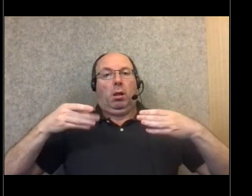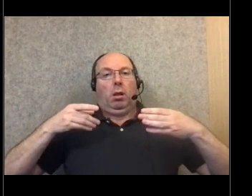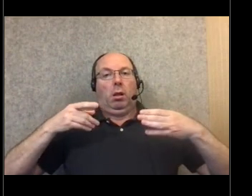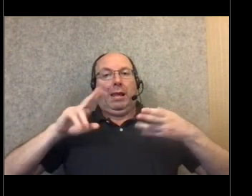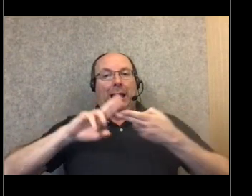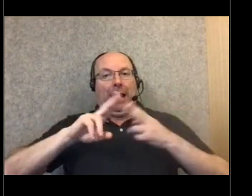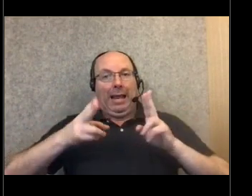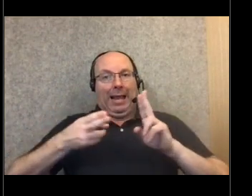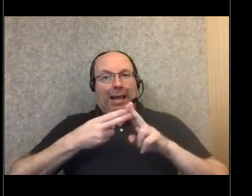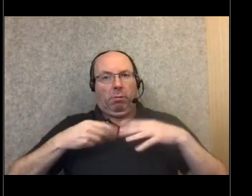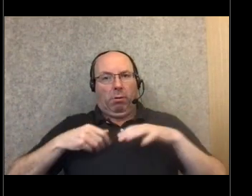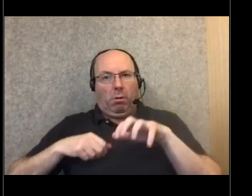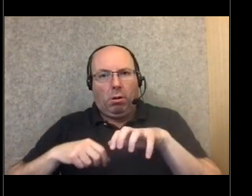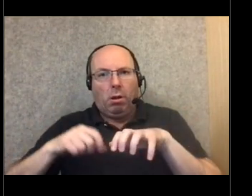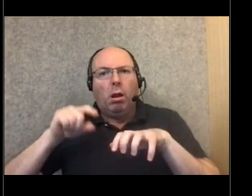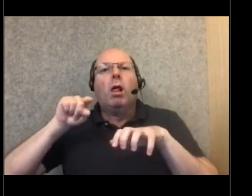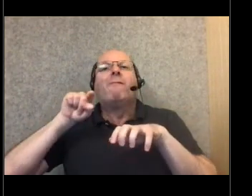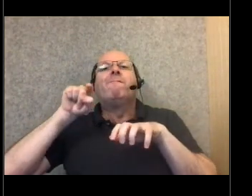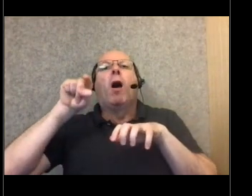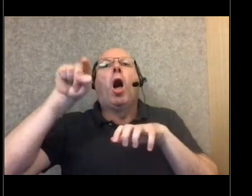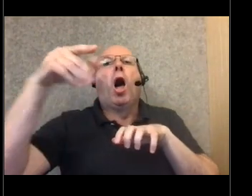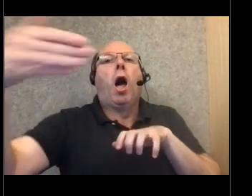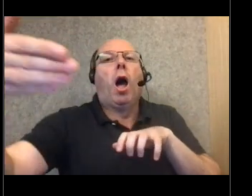32-inch nominal clear width.